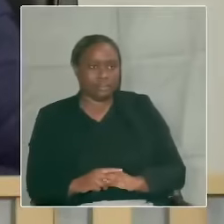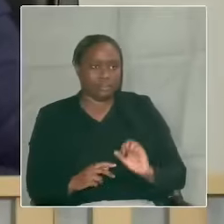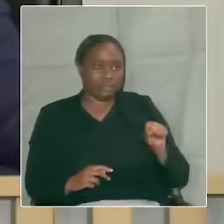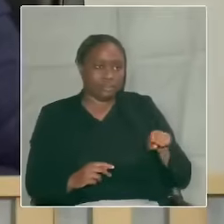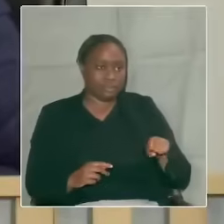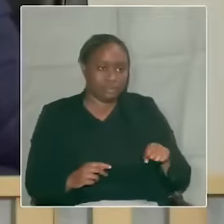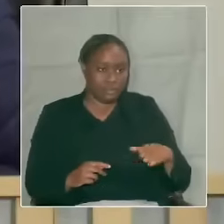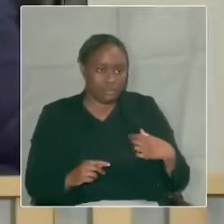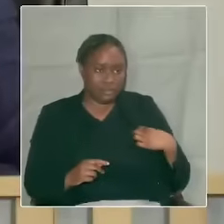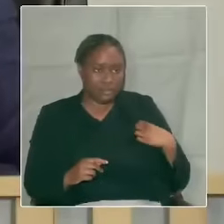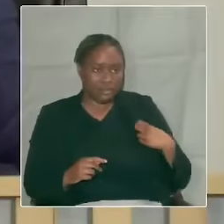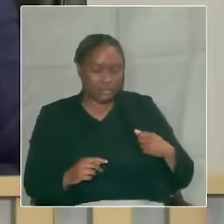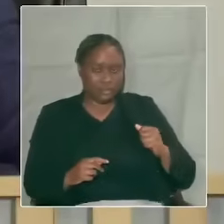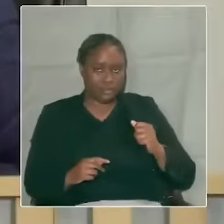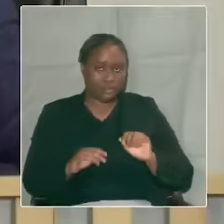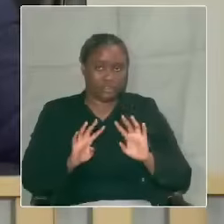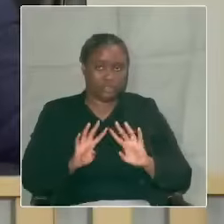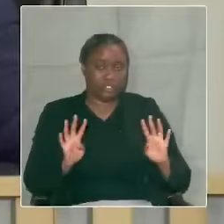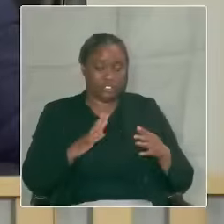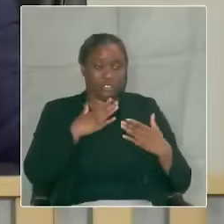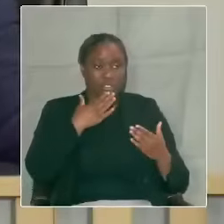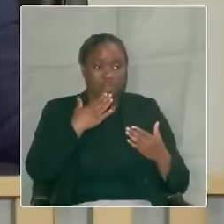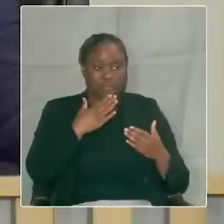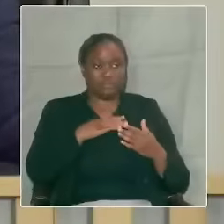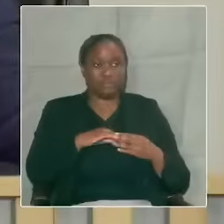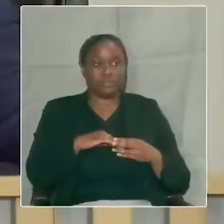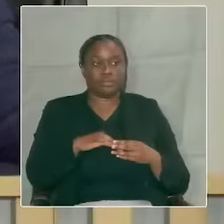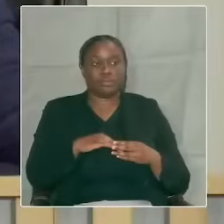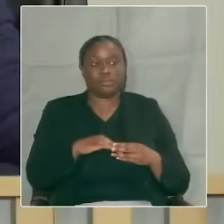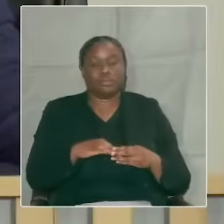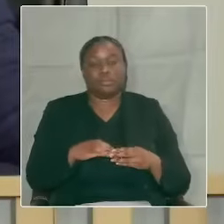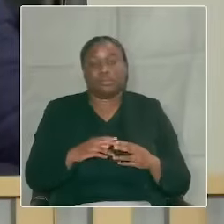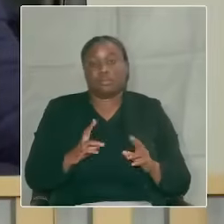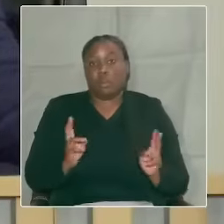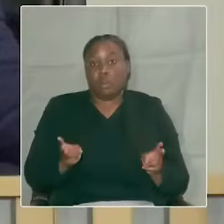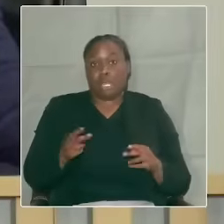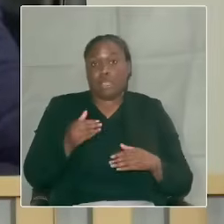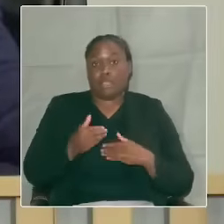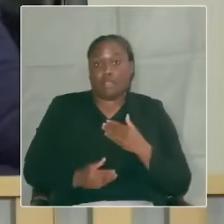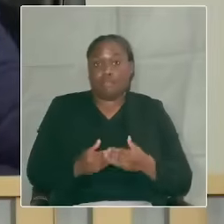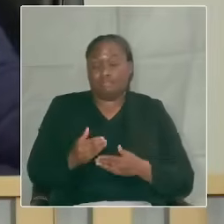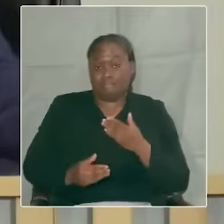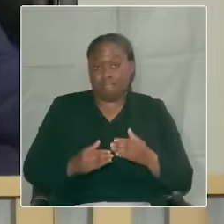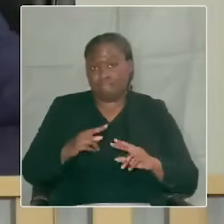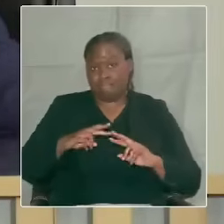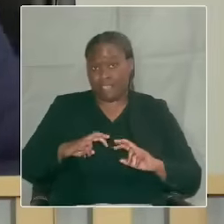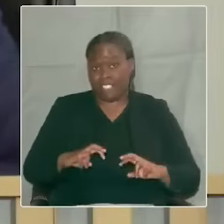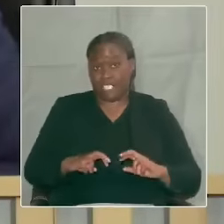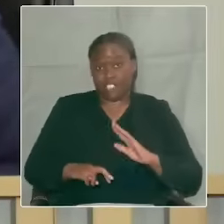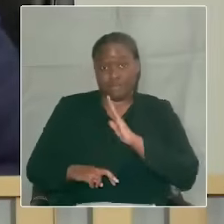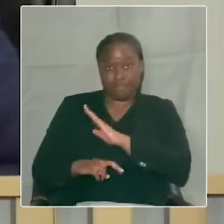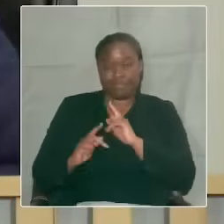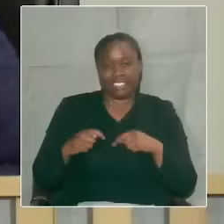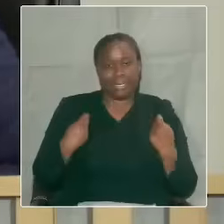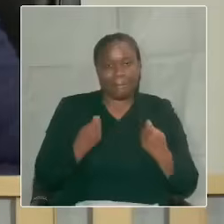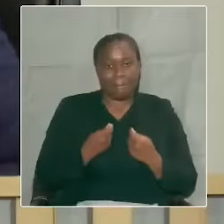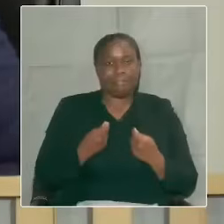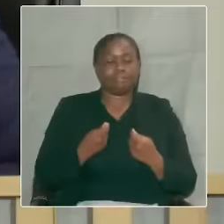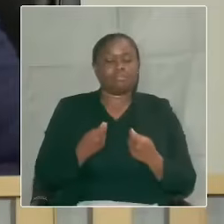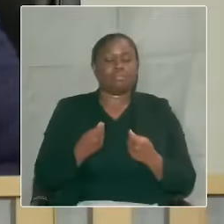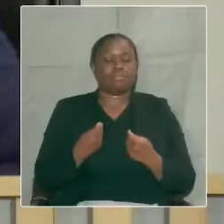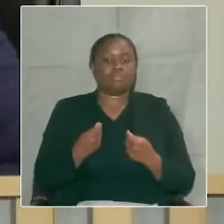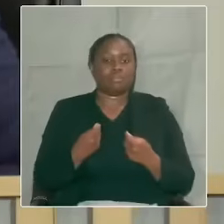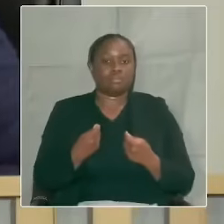Yeah, thanks, commissioners. Well, investigation, as the team do investigation, they apply a